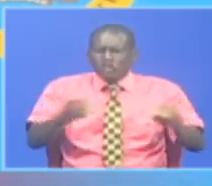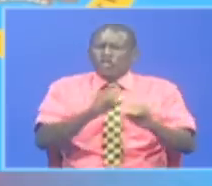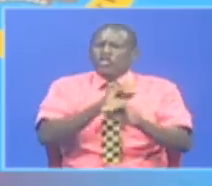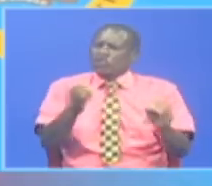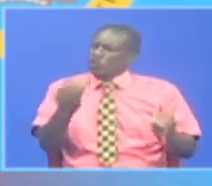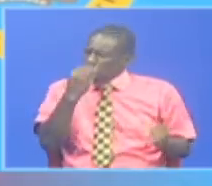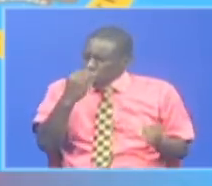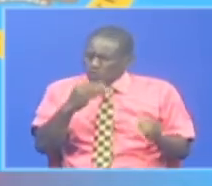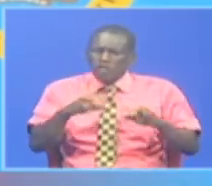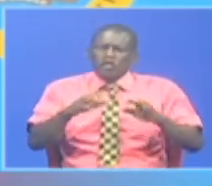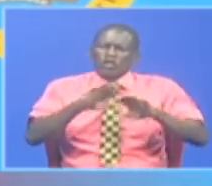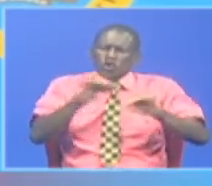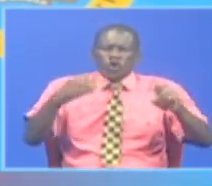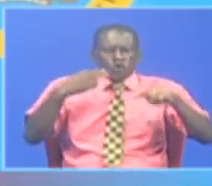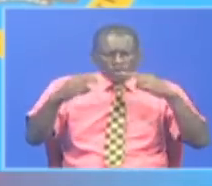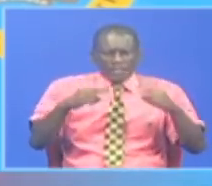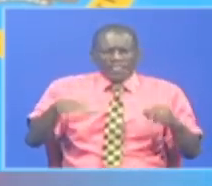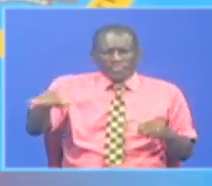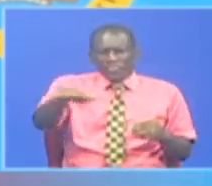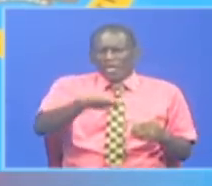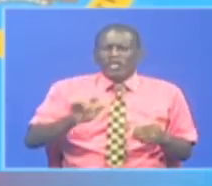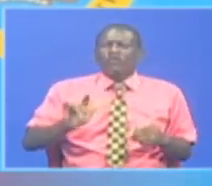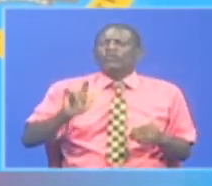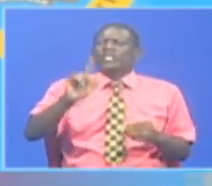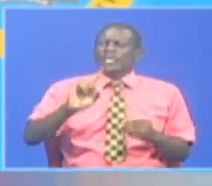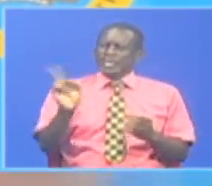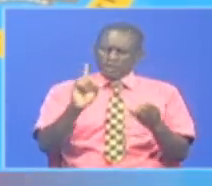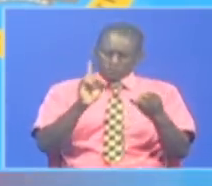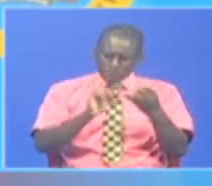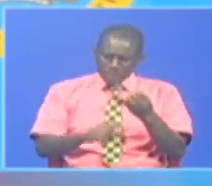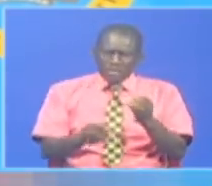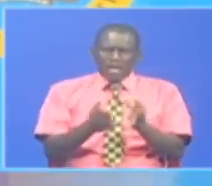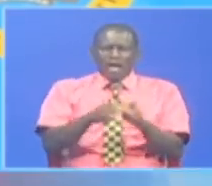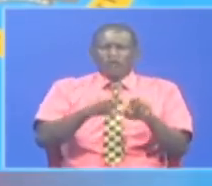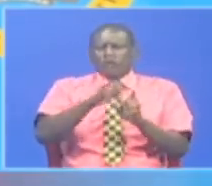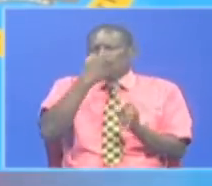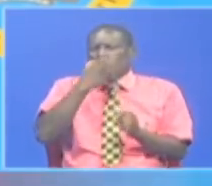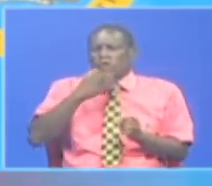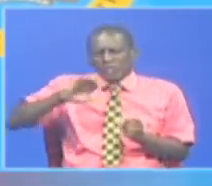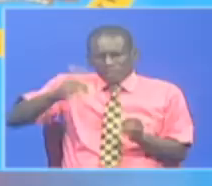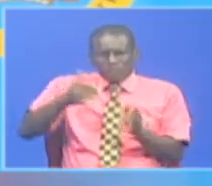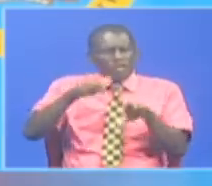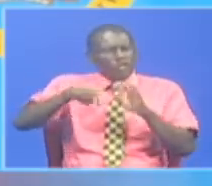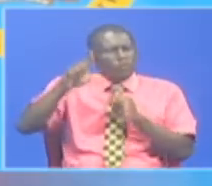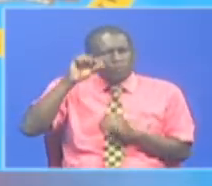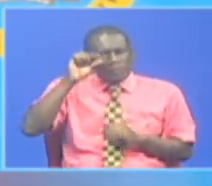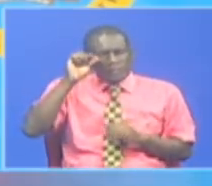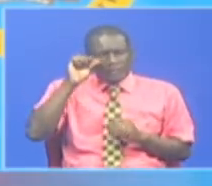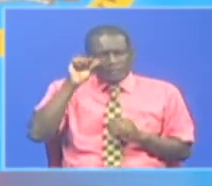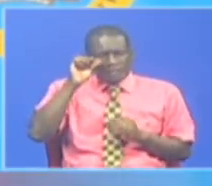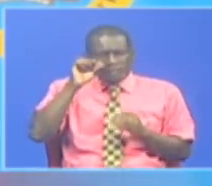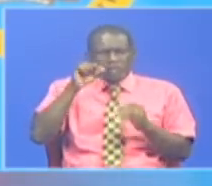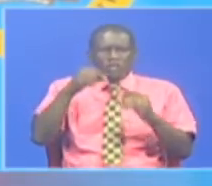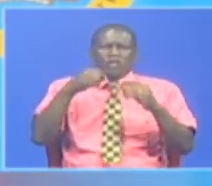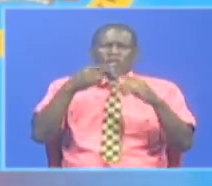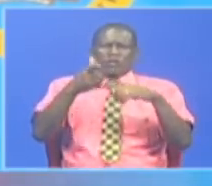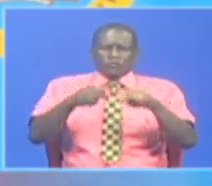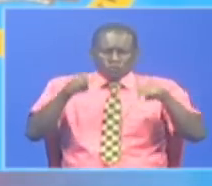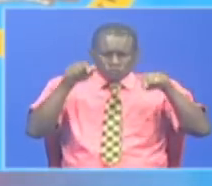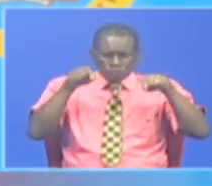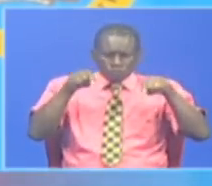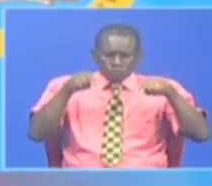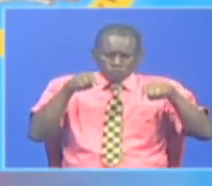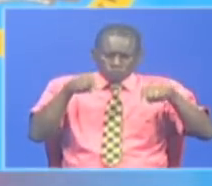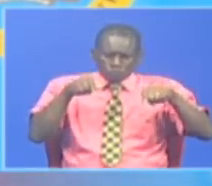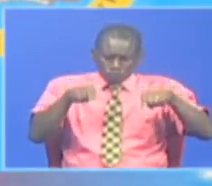is, the area of Eastleigh in Nairobi and Old Town in Mombasa with effect from